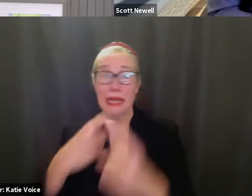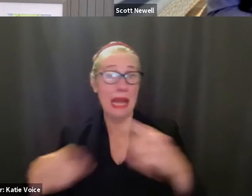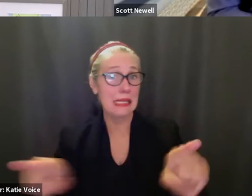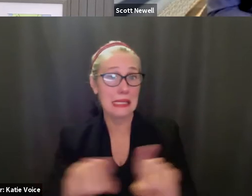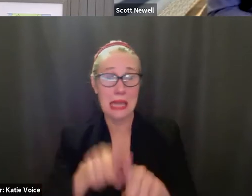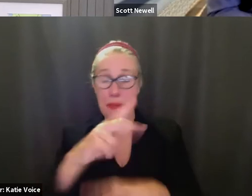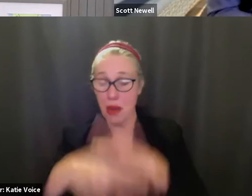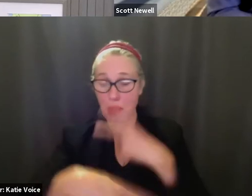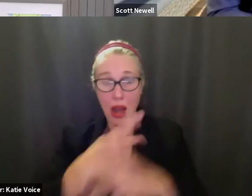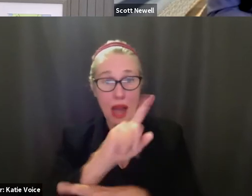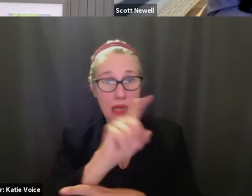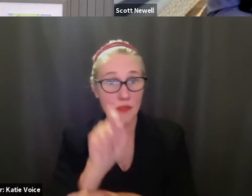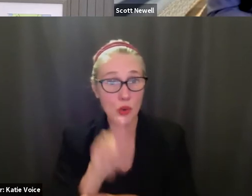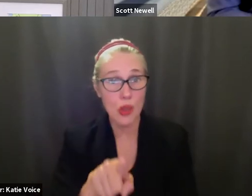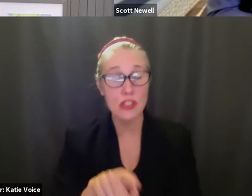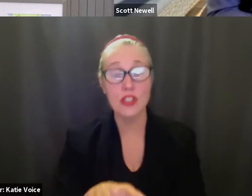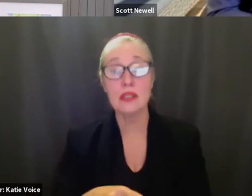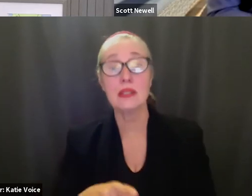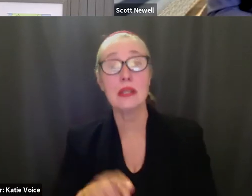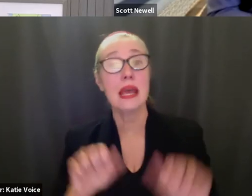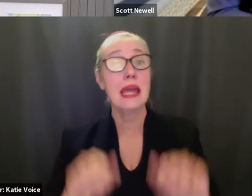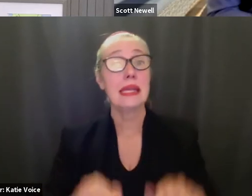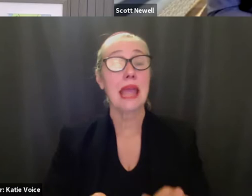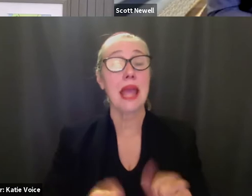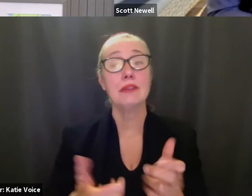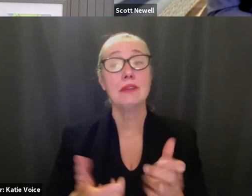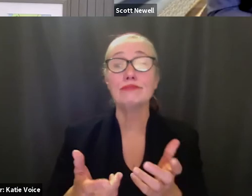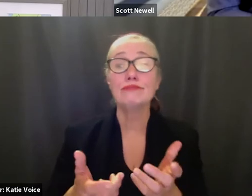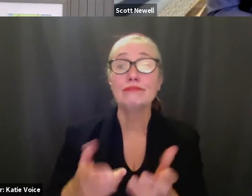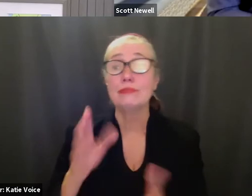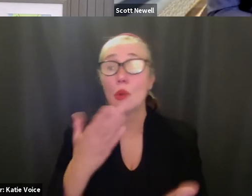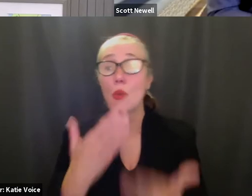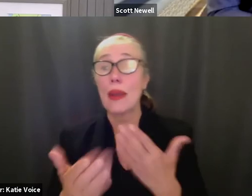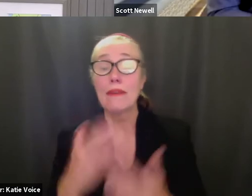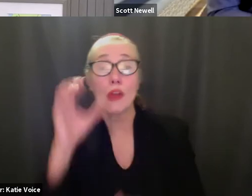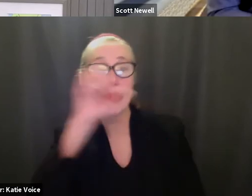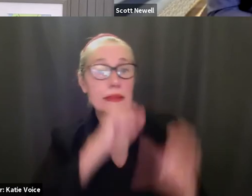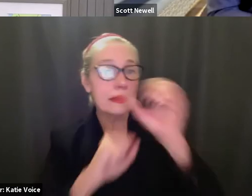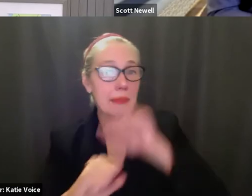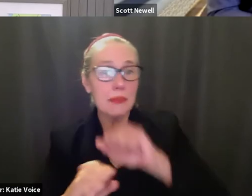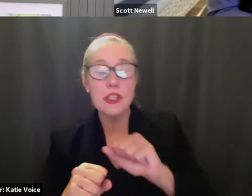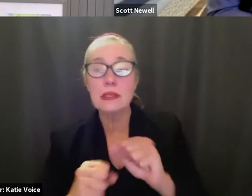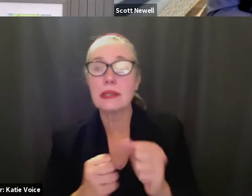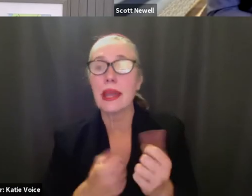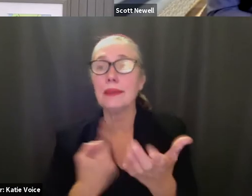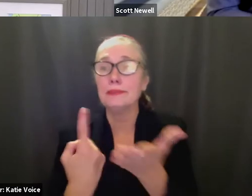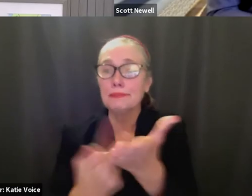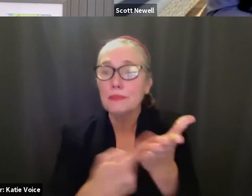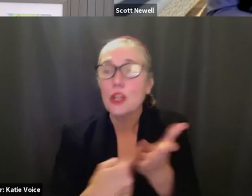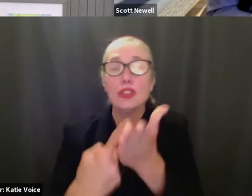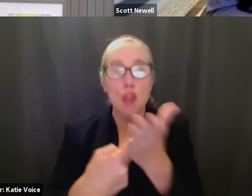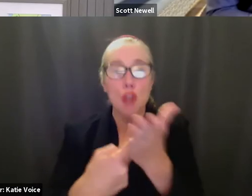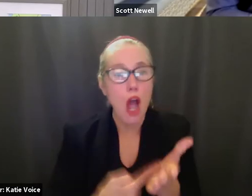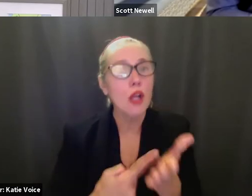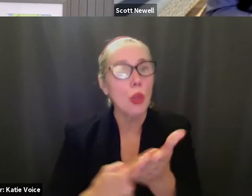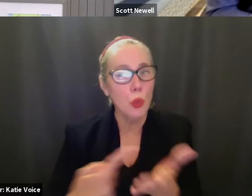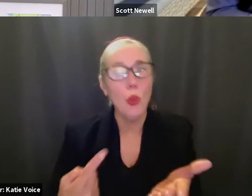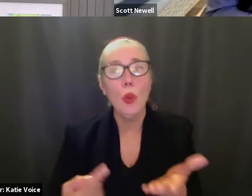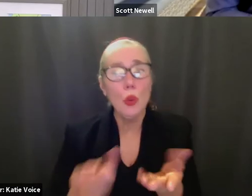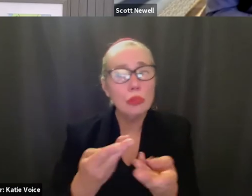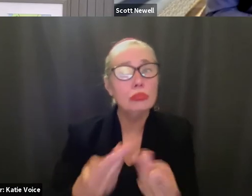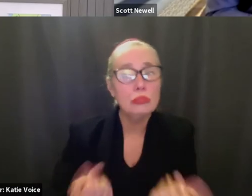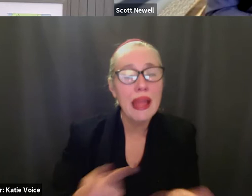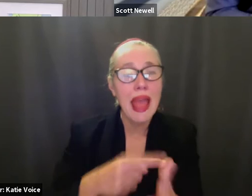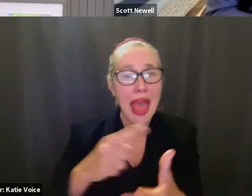and talk through you know assumptions really and then at the closure of that take those down and